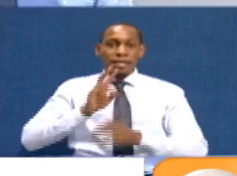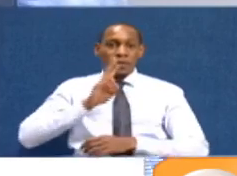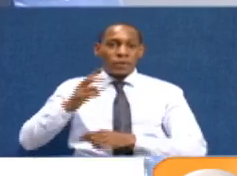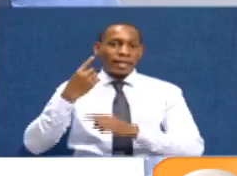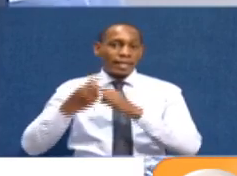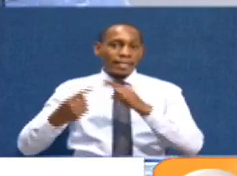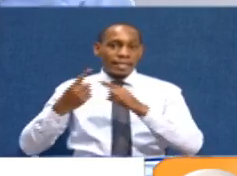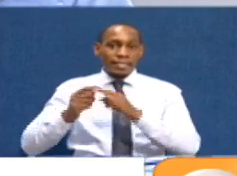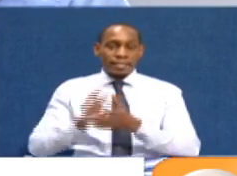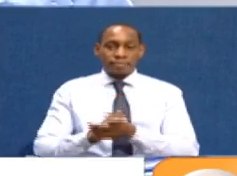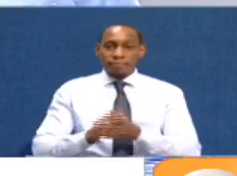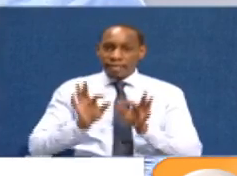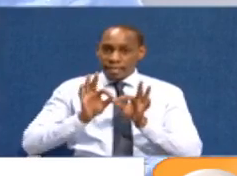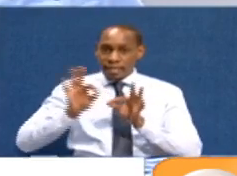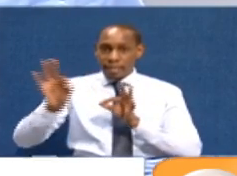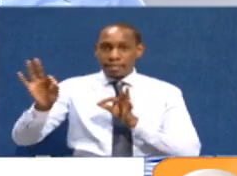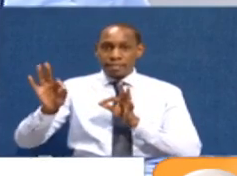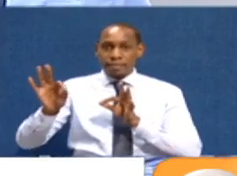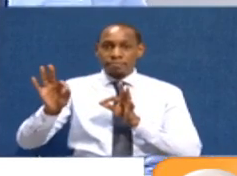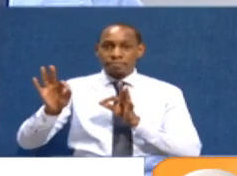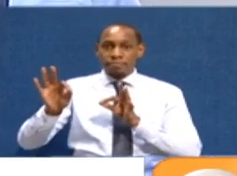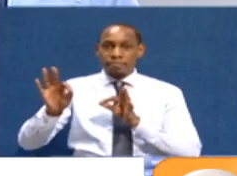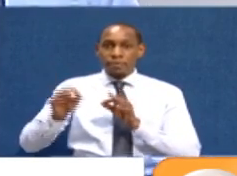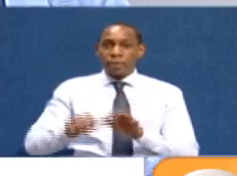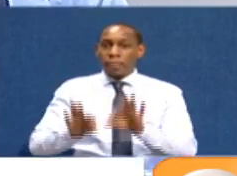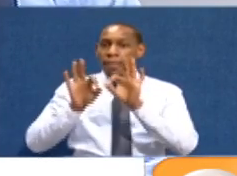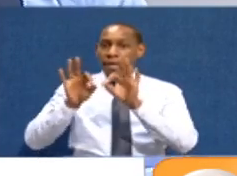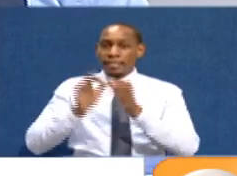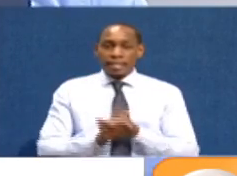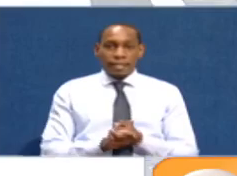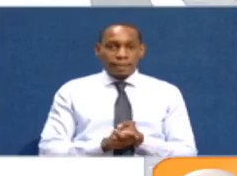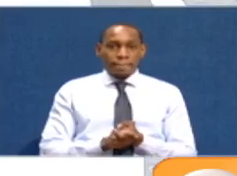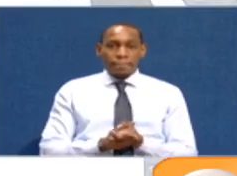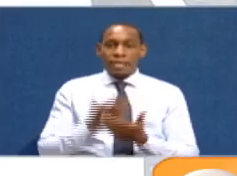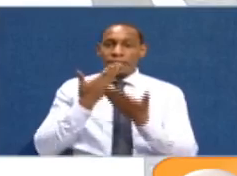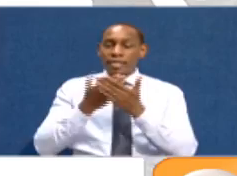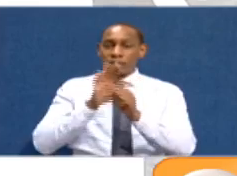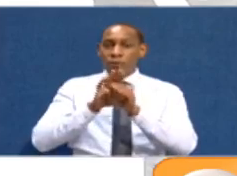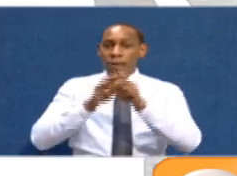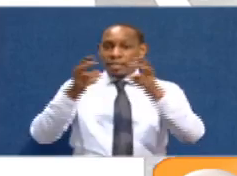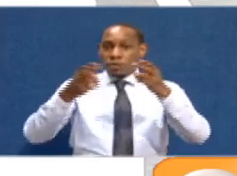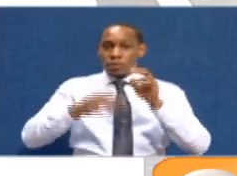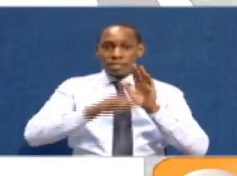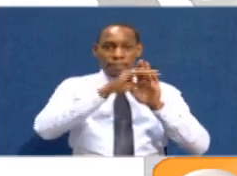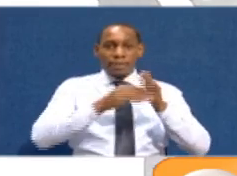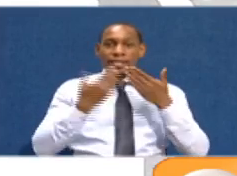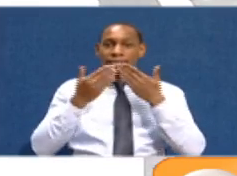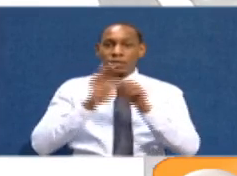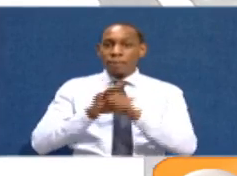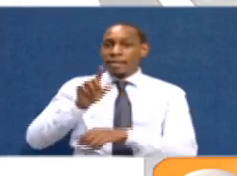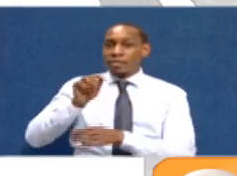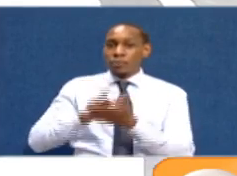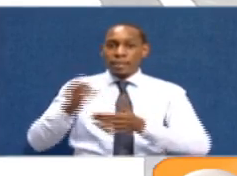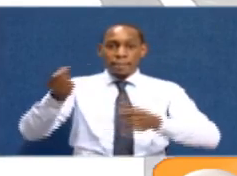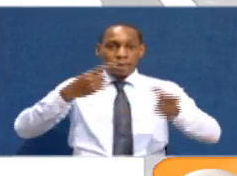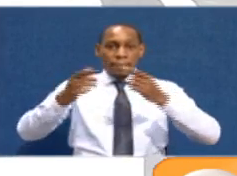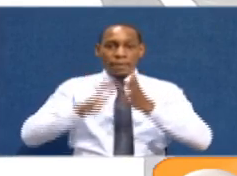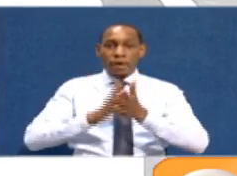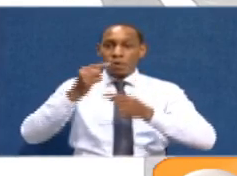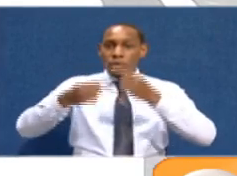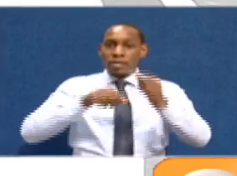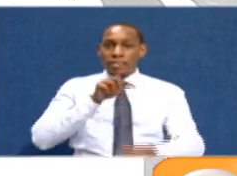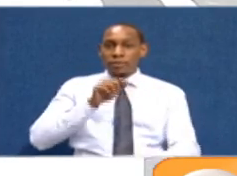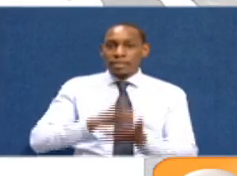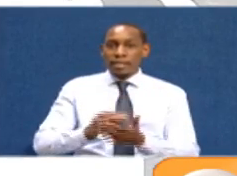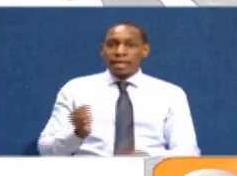200 years of extended Scotch excellence. Thanks so much for being a part of this show, folks. Thanks for your tweets and your messages. Keep